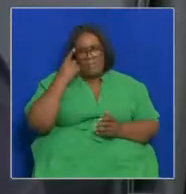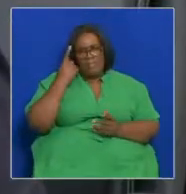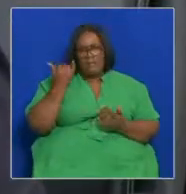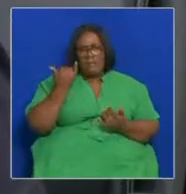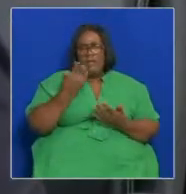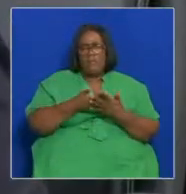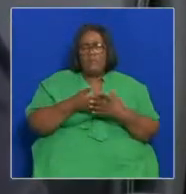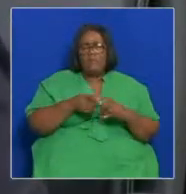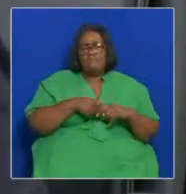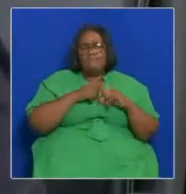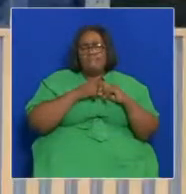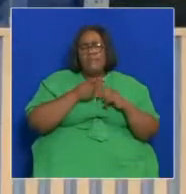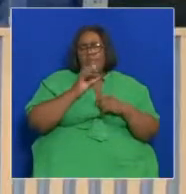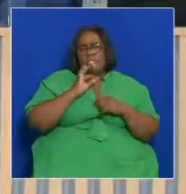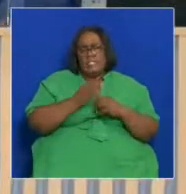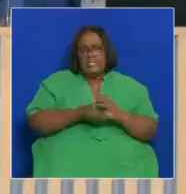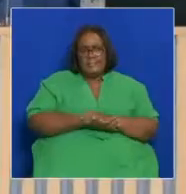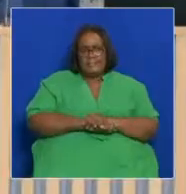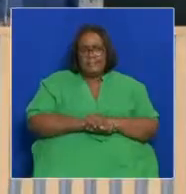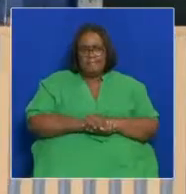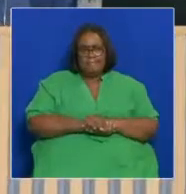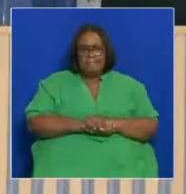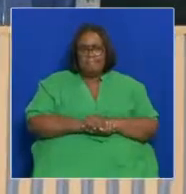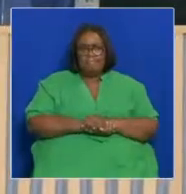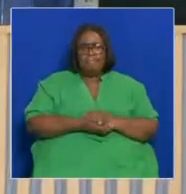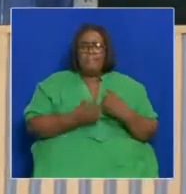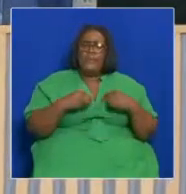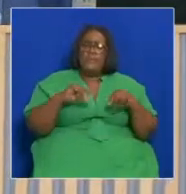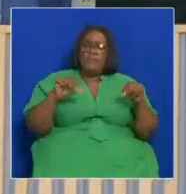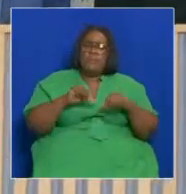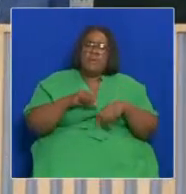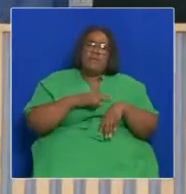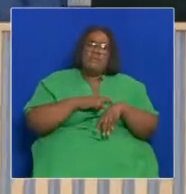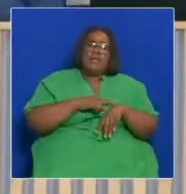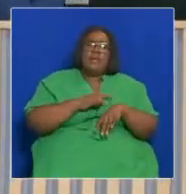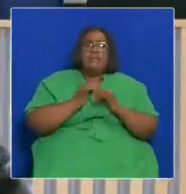Thank you, Chair. Let's adjourn and resume at 11:30.